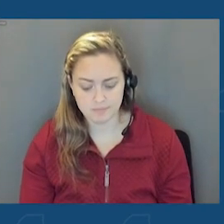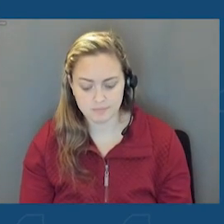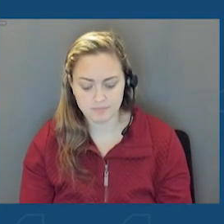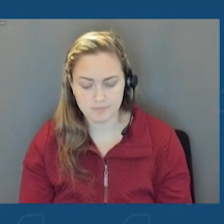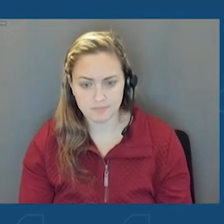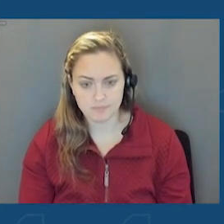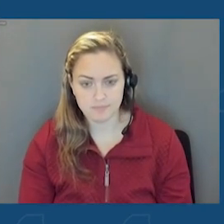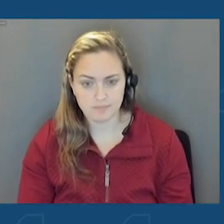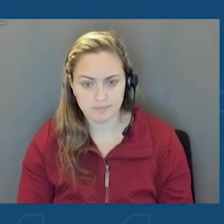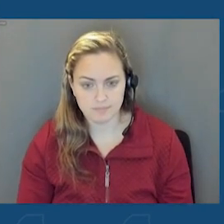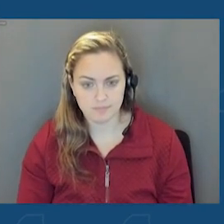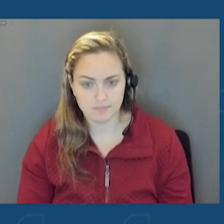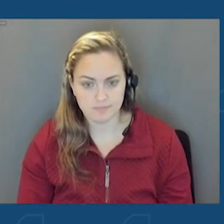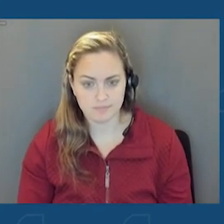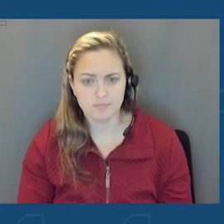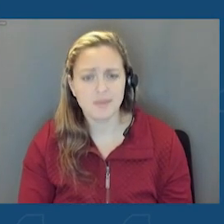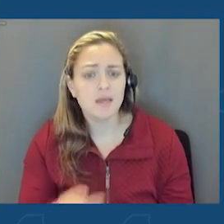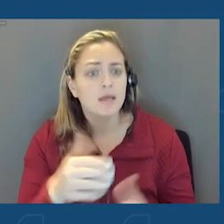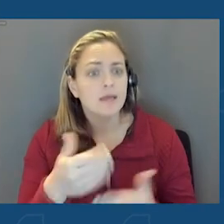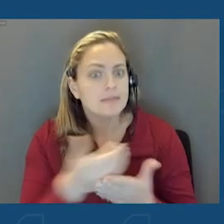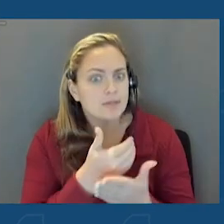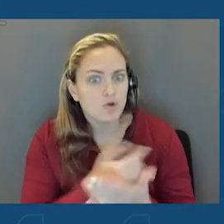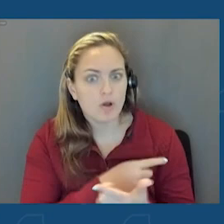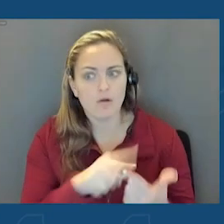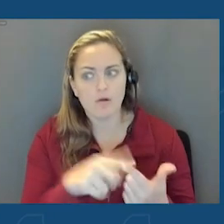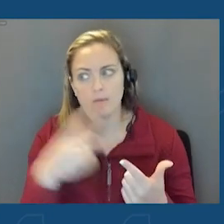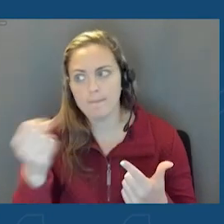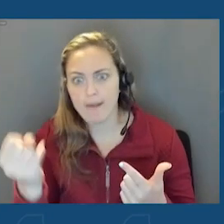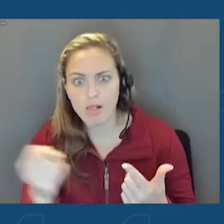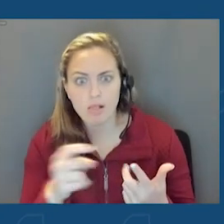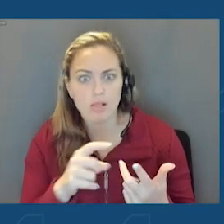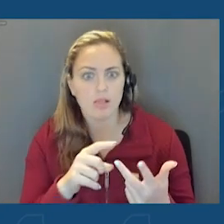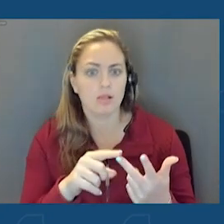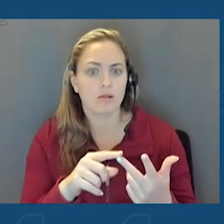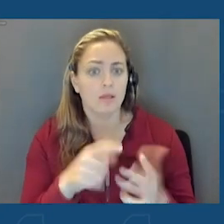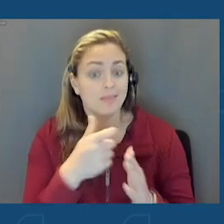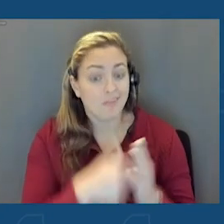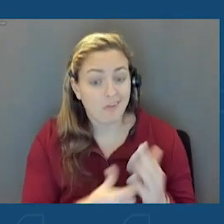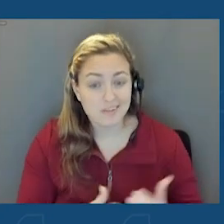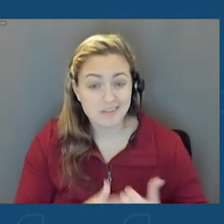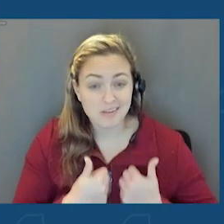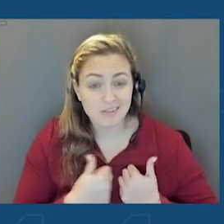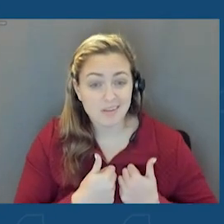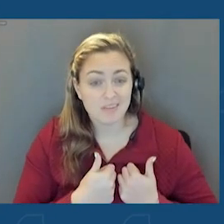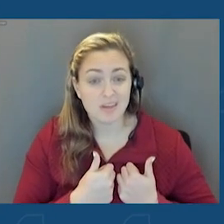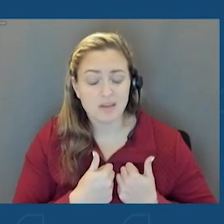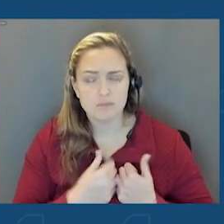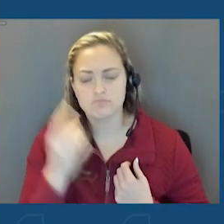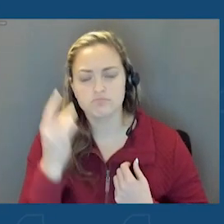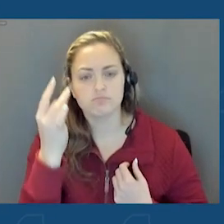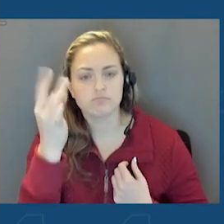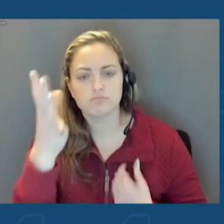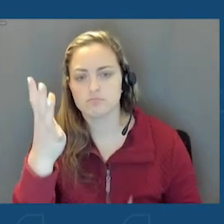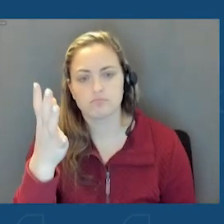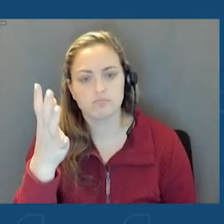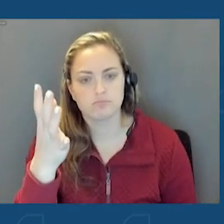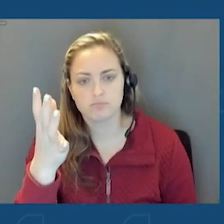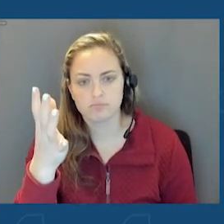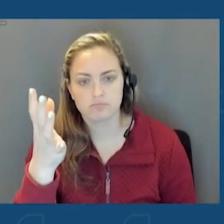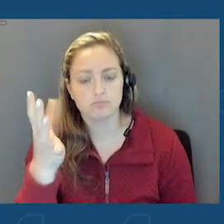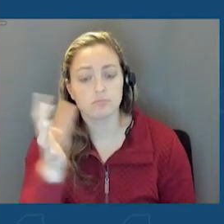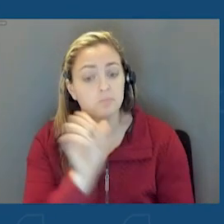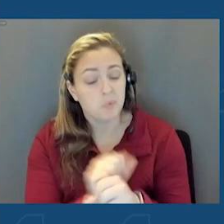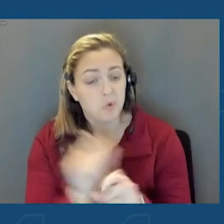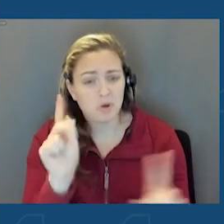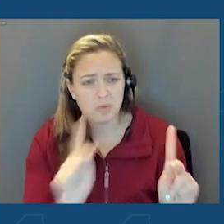Cereal for their children, milk. The way the cost of living is going is shameful. Working people have never had